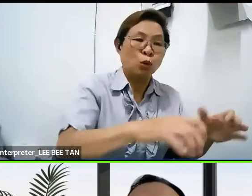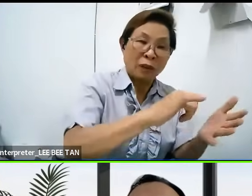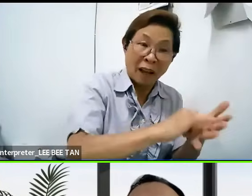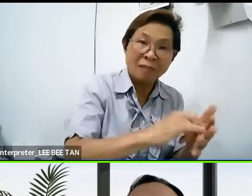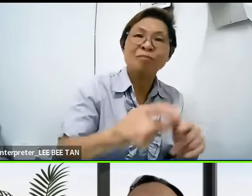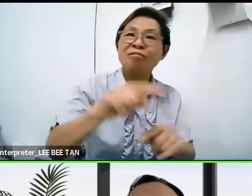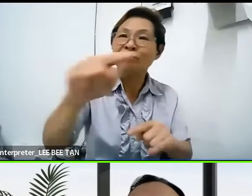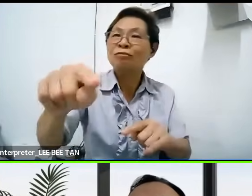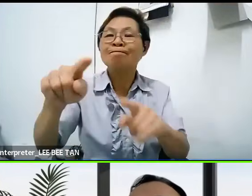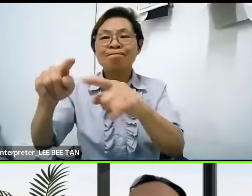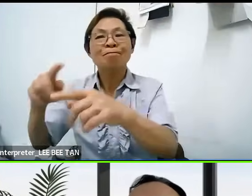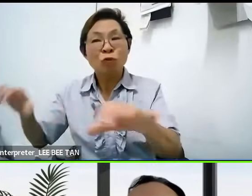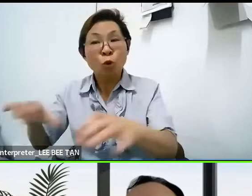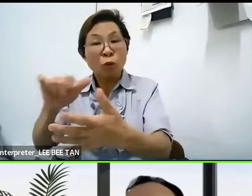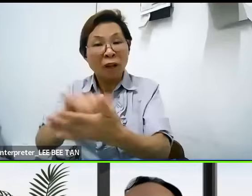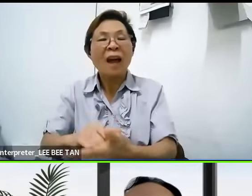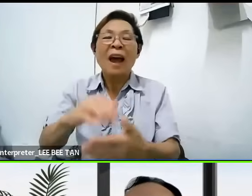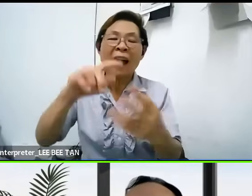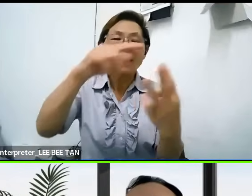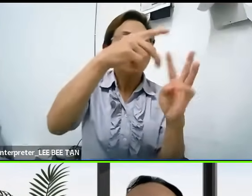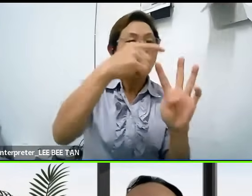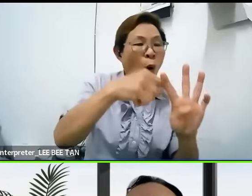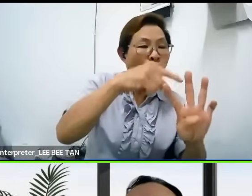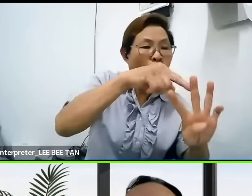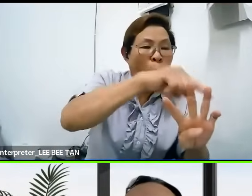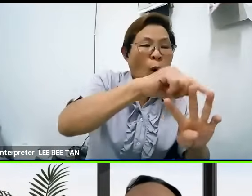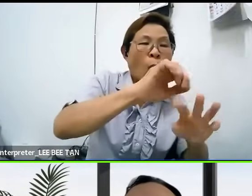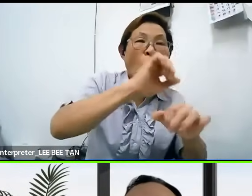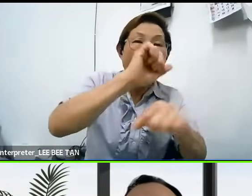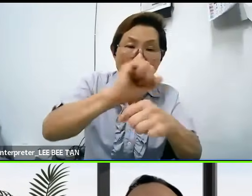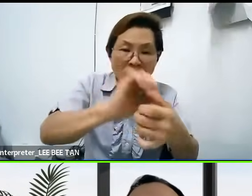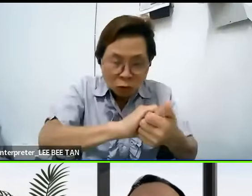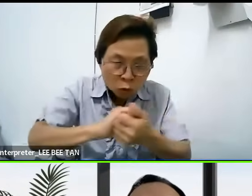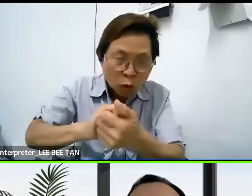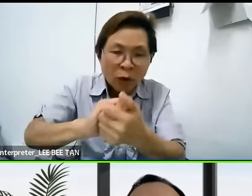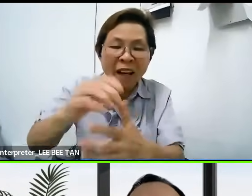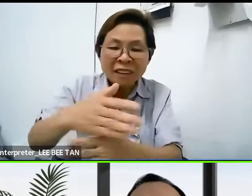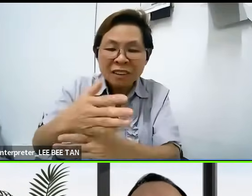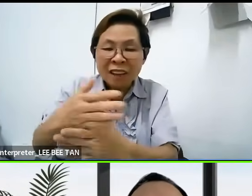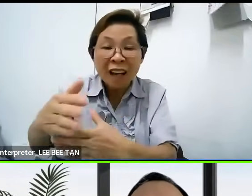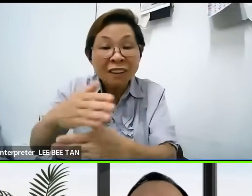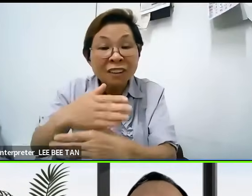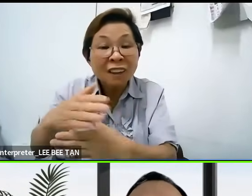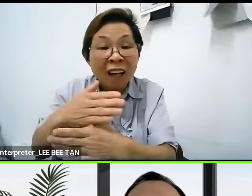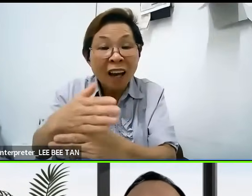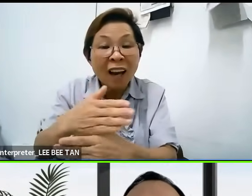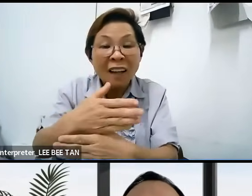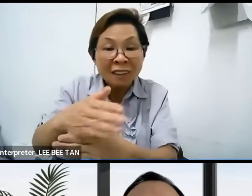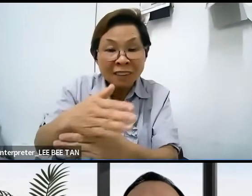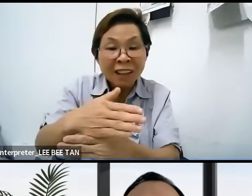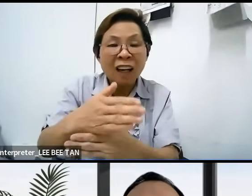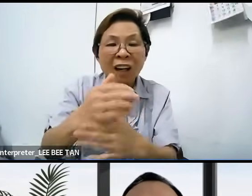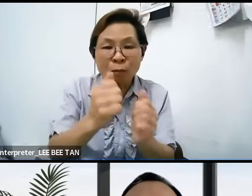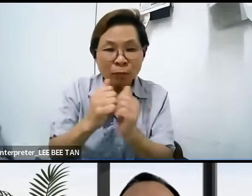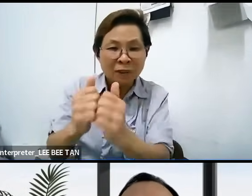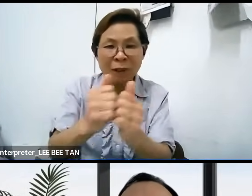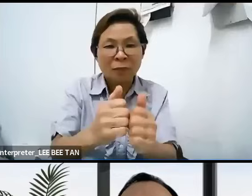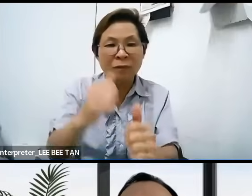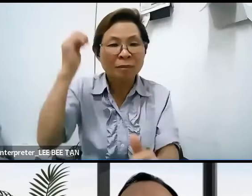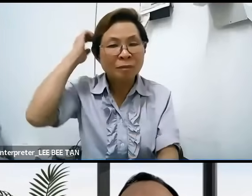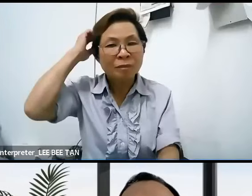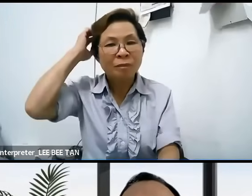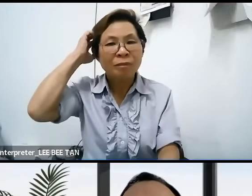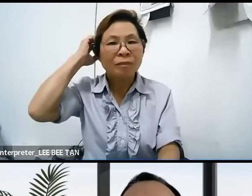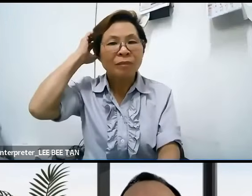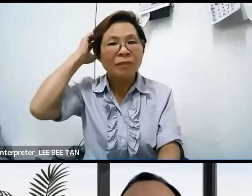then we work together and, you know, share resources together. Thank you.